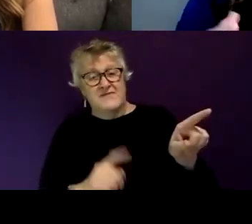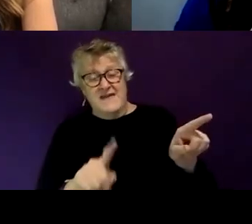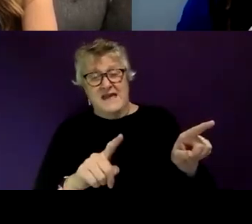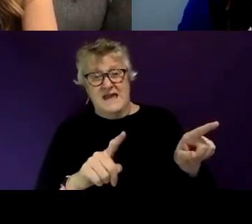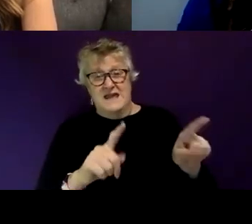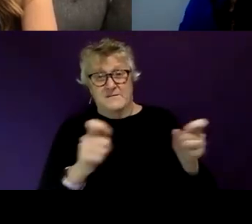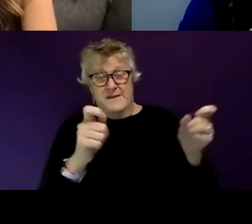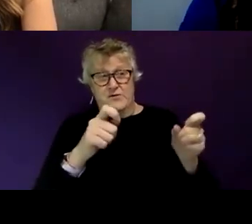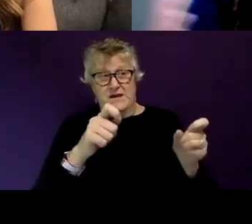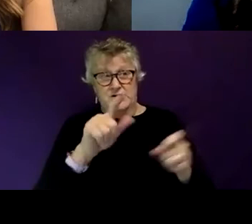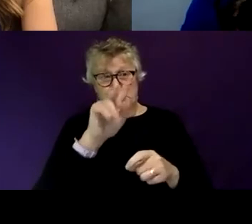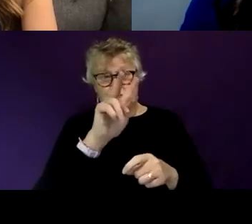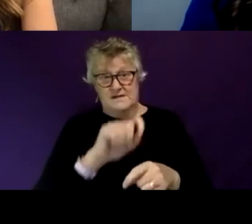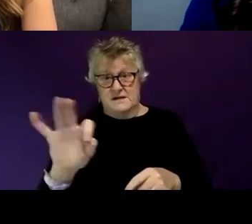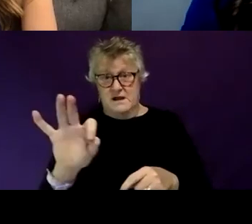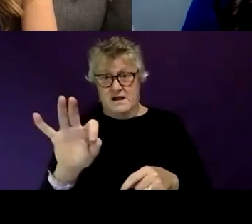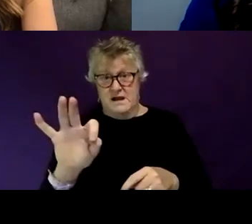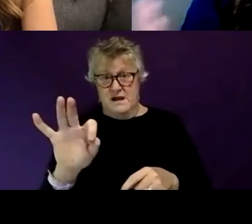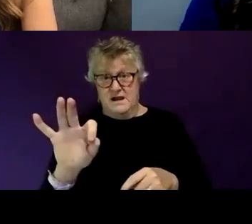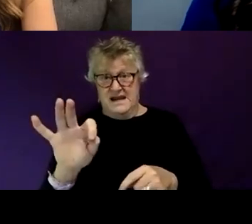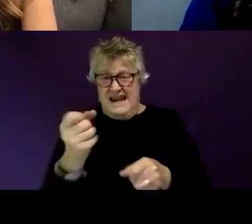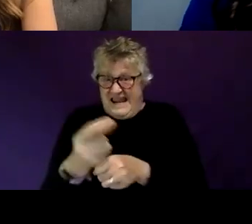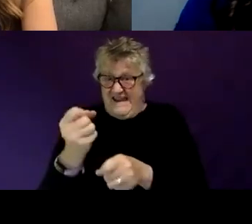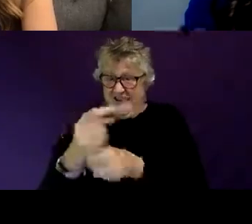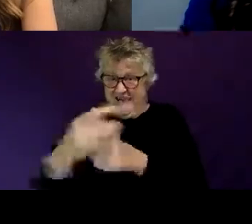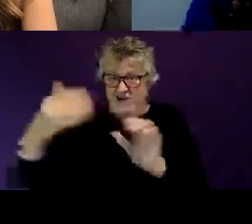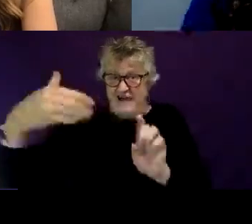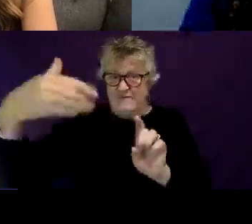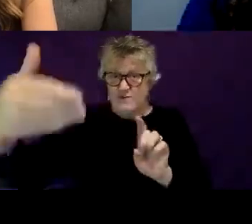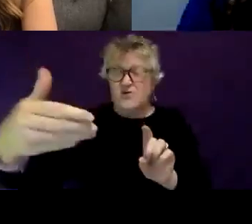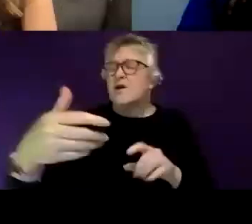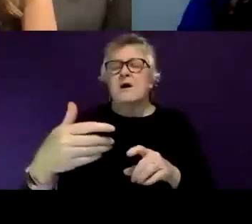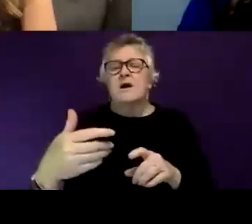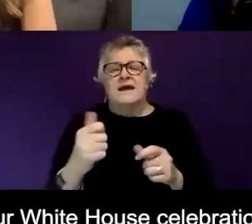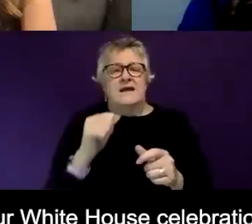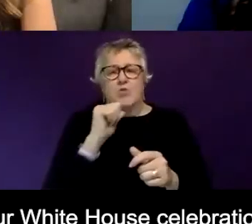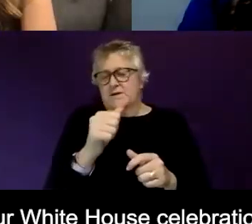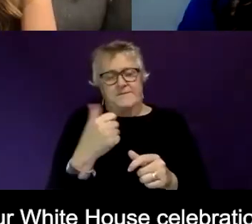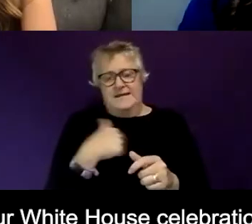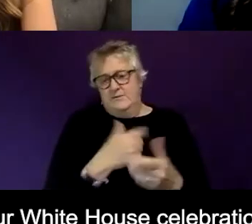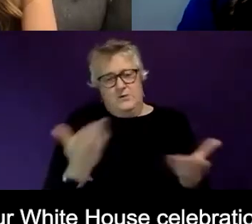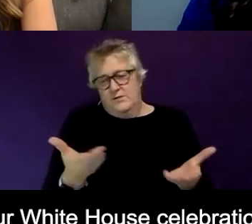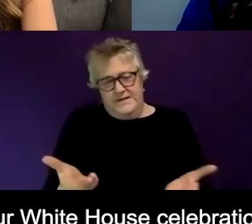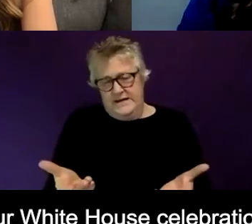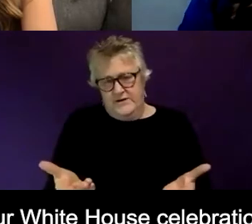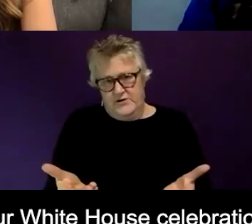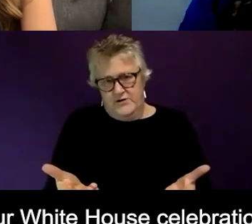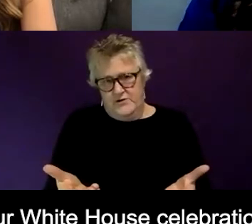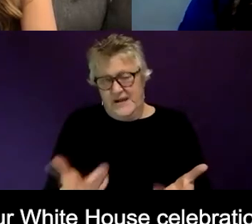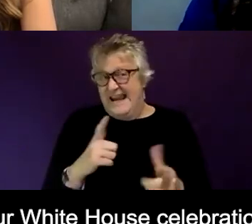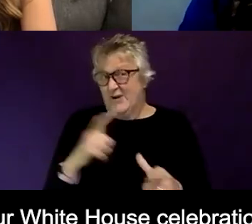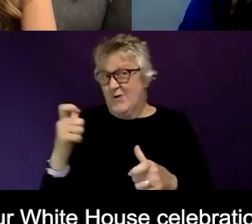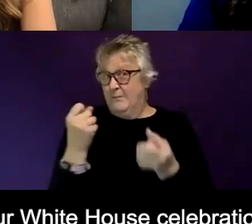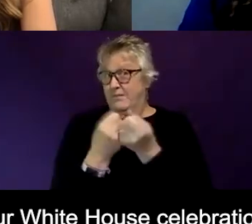every year after. We wouldn't have this if it wasn't for them doing it in Congress. And quick plug, we're having our White